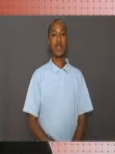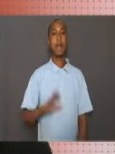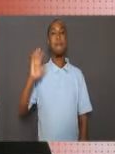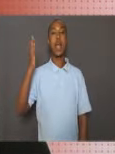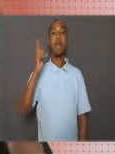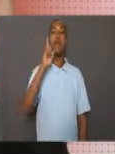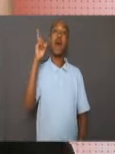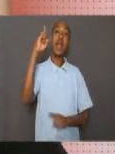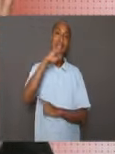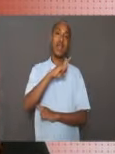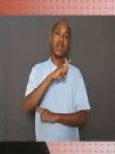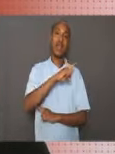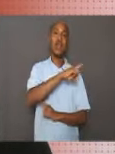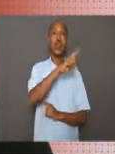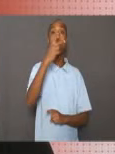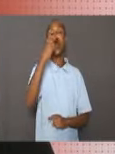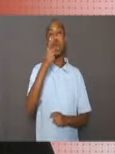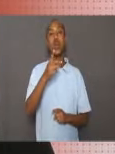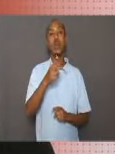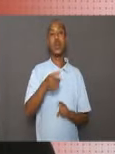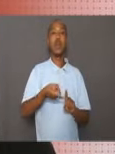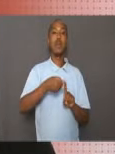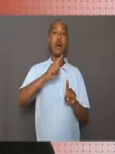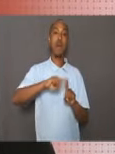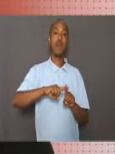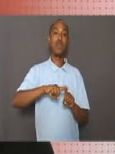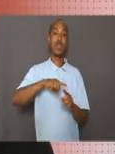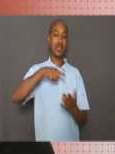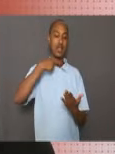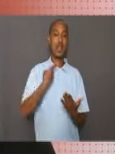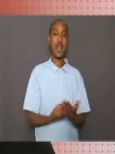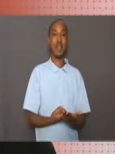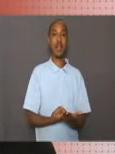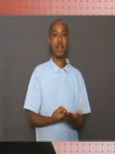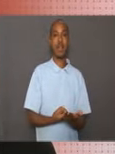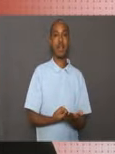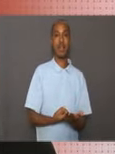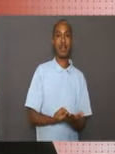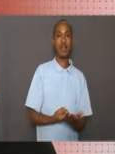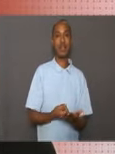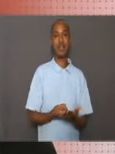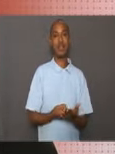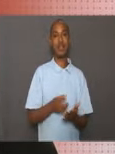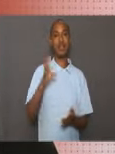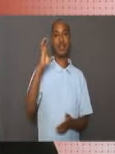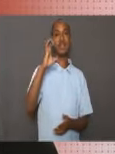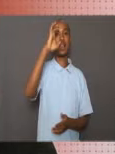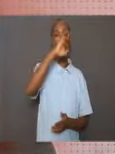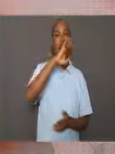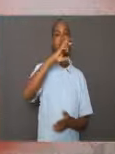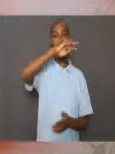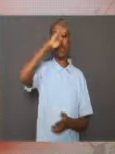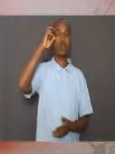Maybe one day you will look back on this data and make an incredible discovery because of